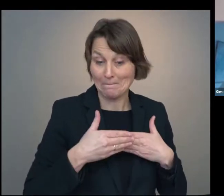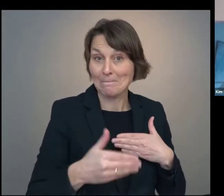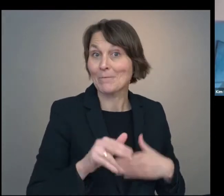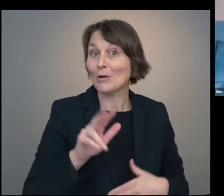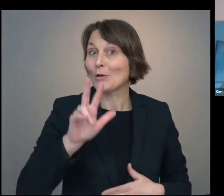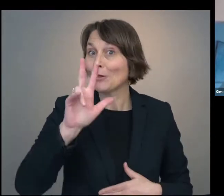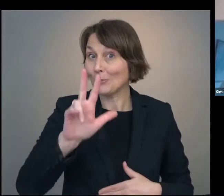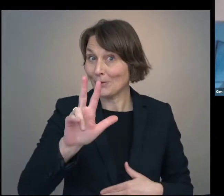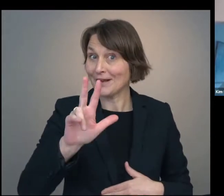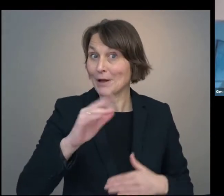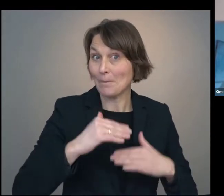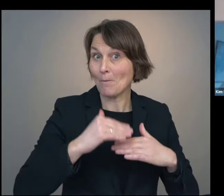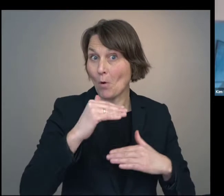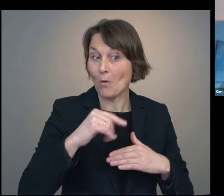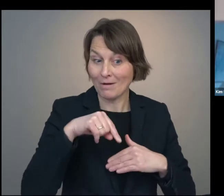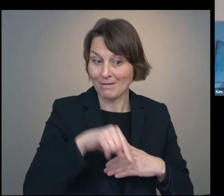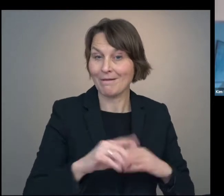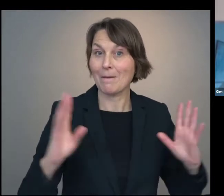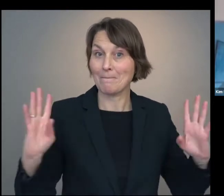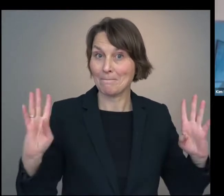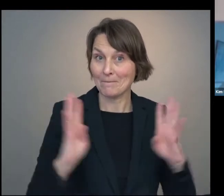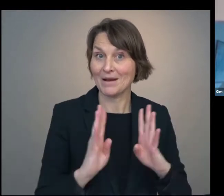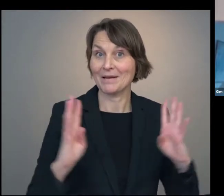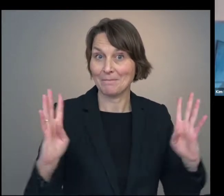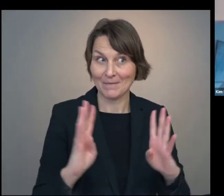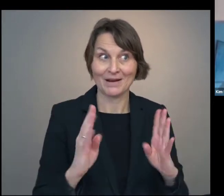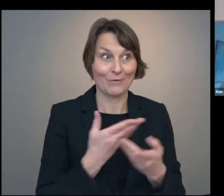3 sessions that are lined up.